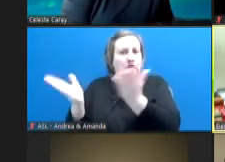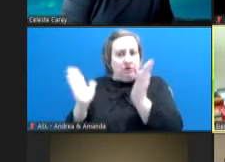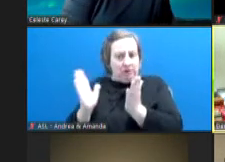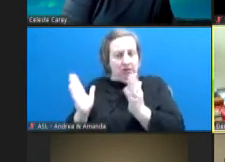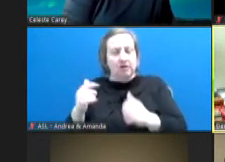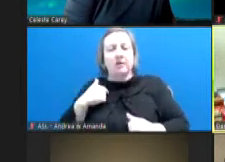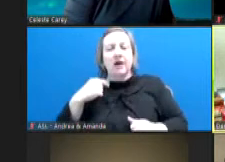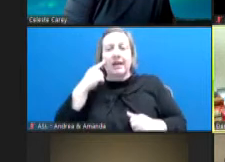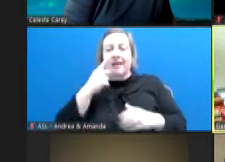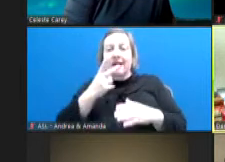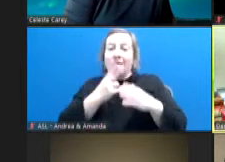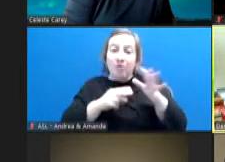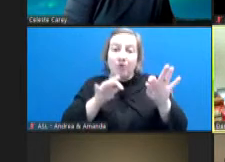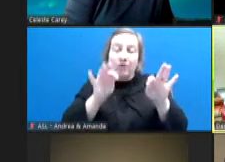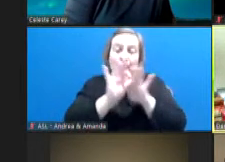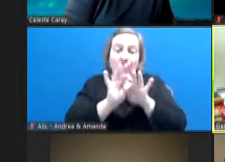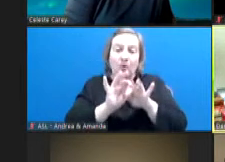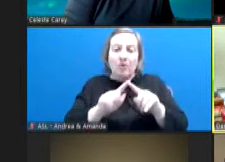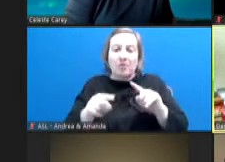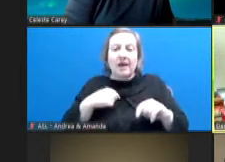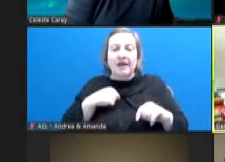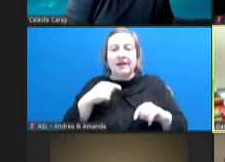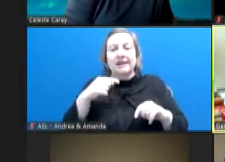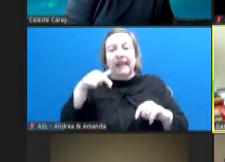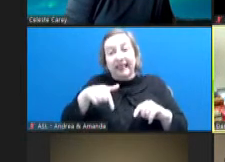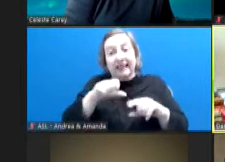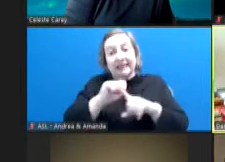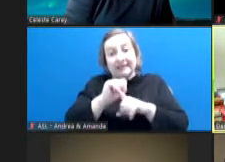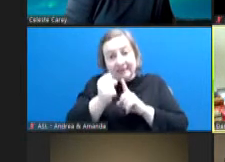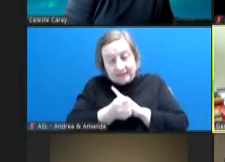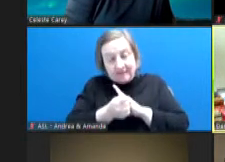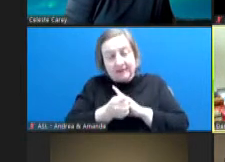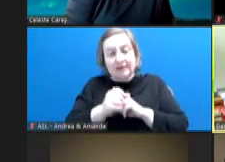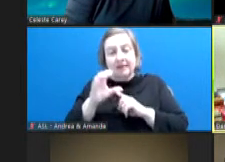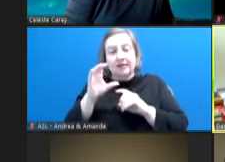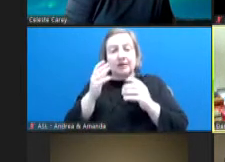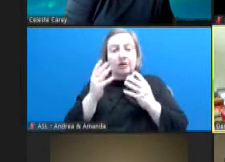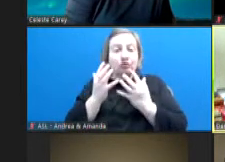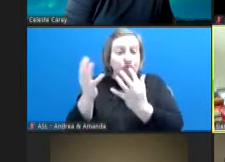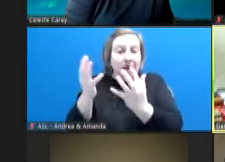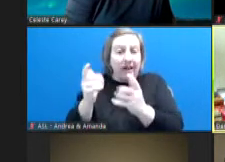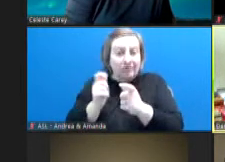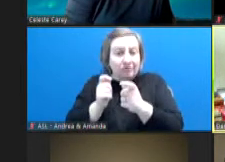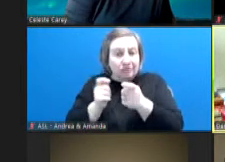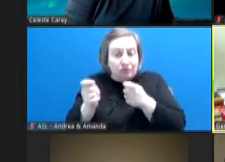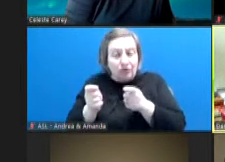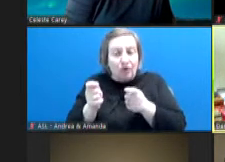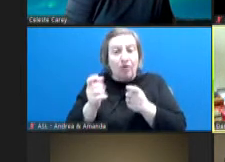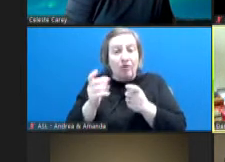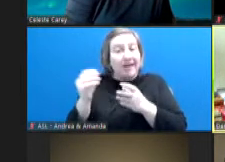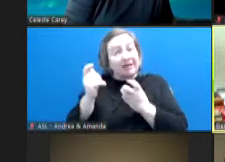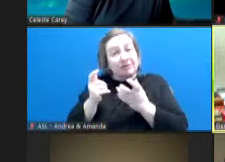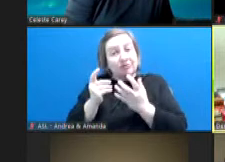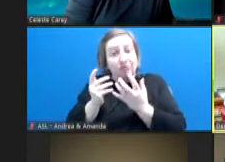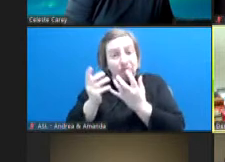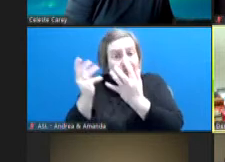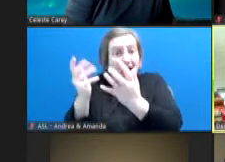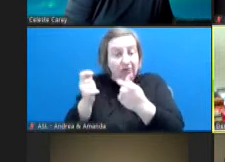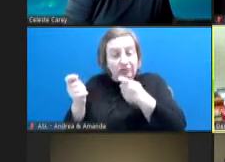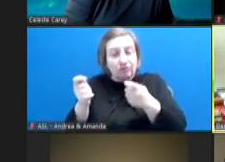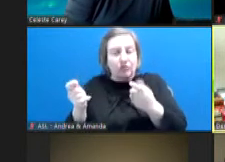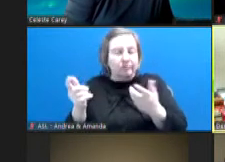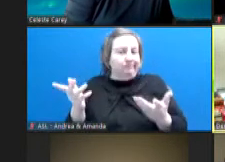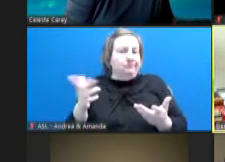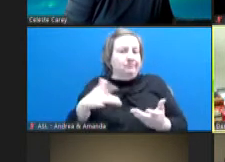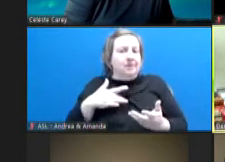think they're both important, but I think in this case, on the crowd control, and also with crowd control, there's kind of this feeling that, gosh, you know, people